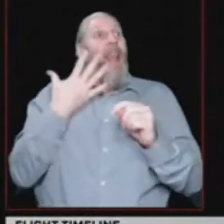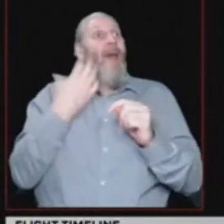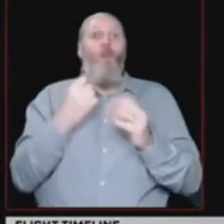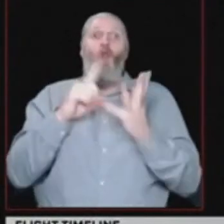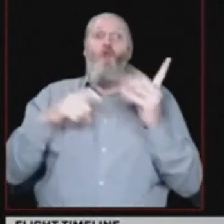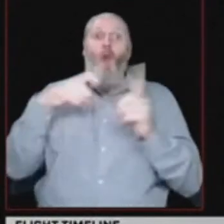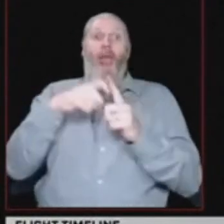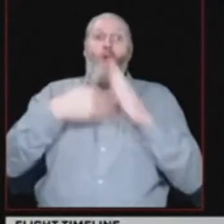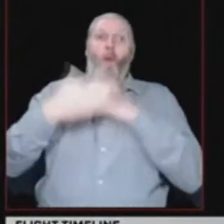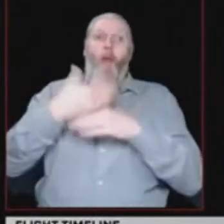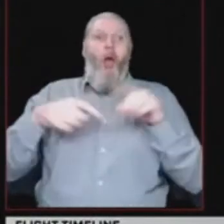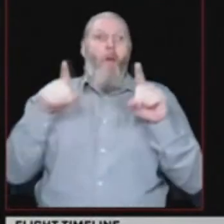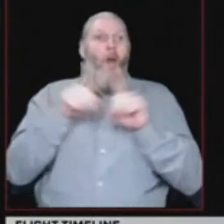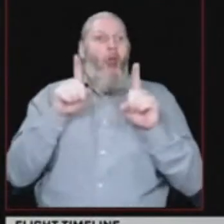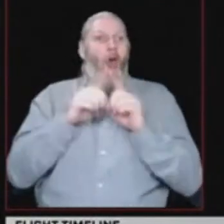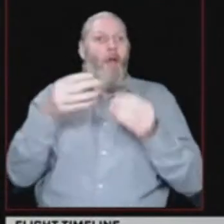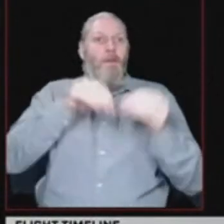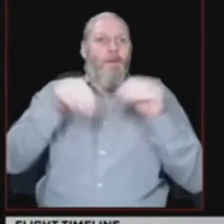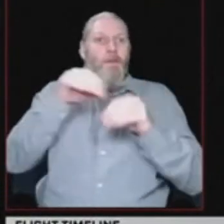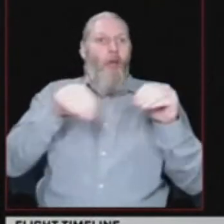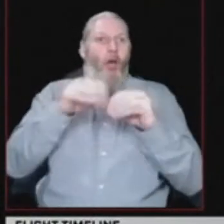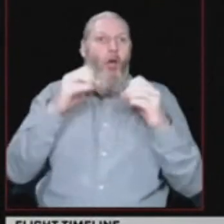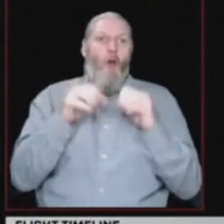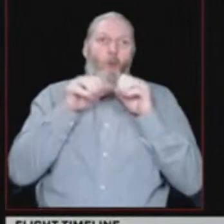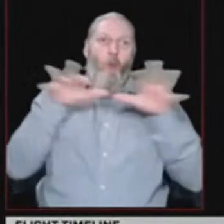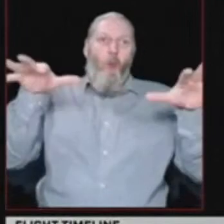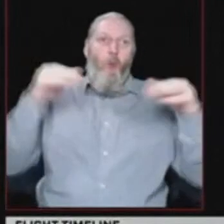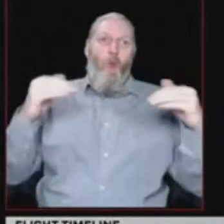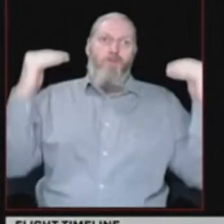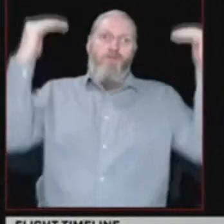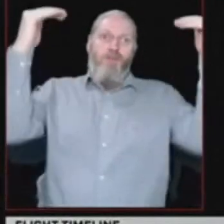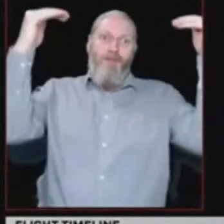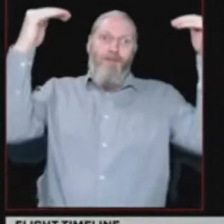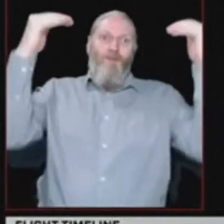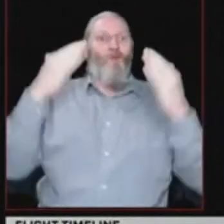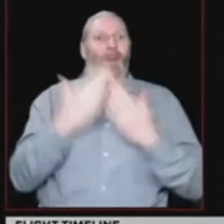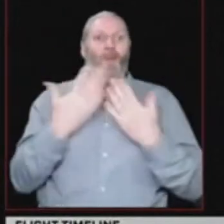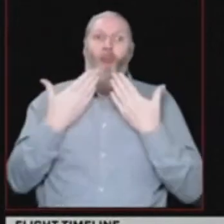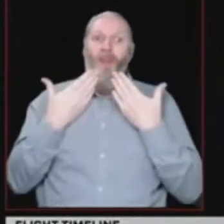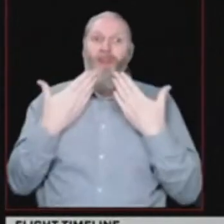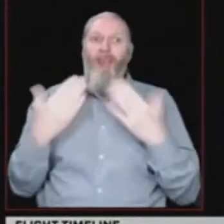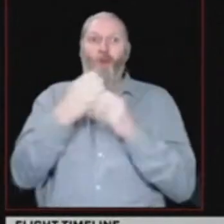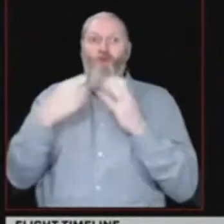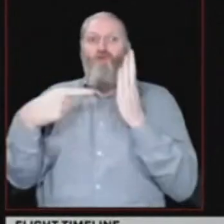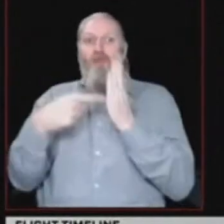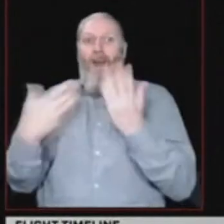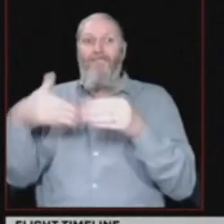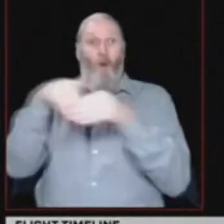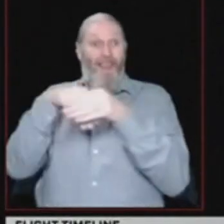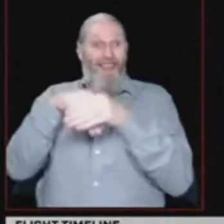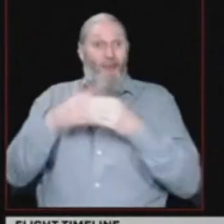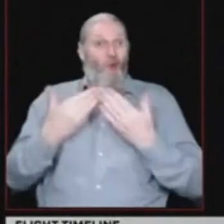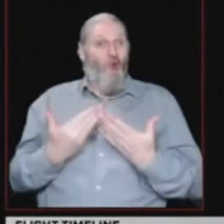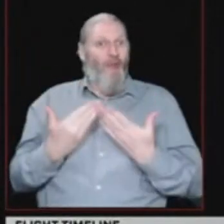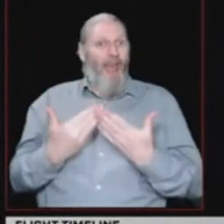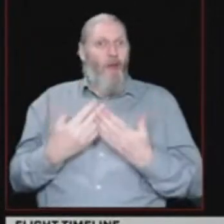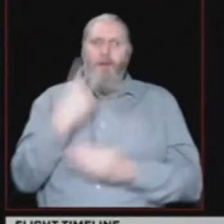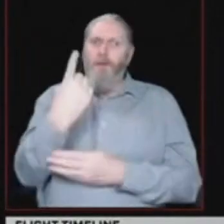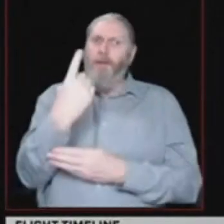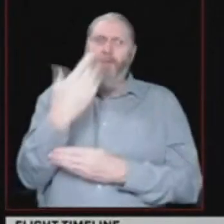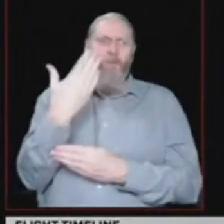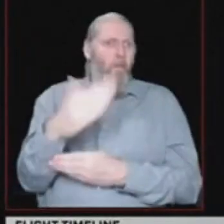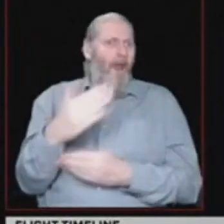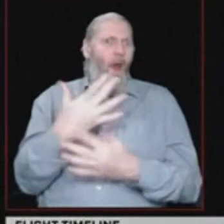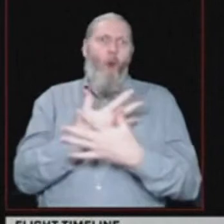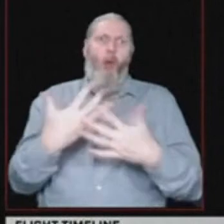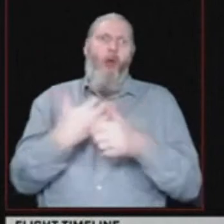innovation. Grant, thank you so much for being with us here on this historic day. You've really been instrumental in helping bring launch to the UK